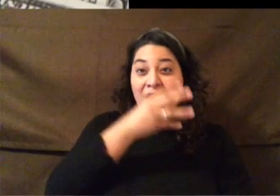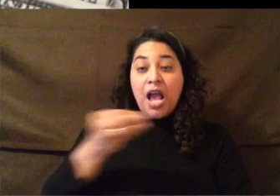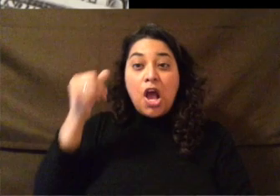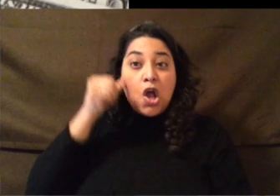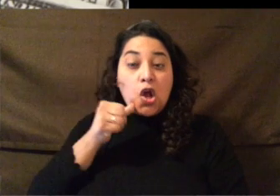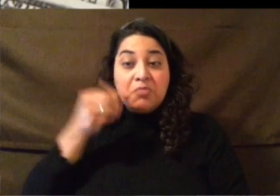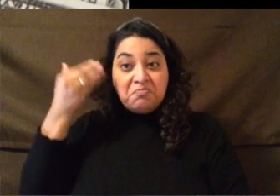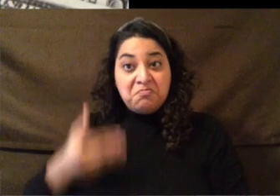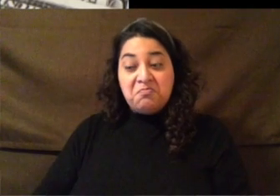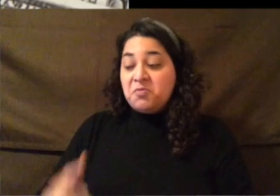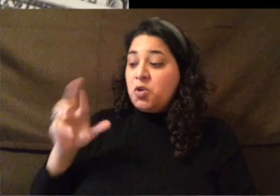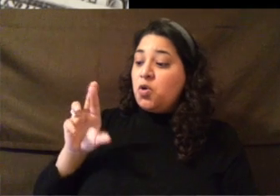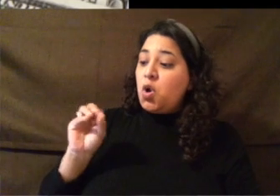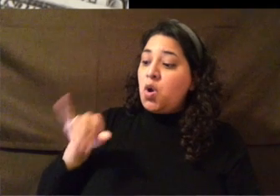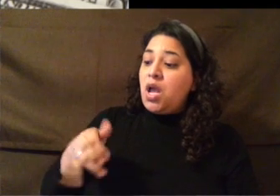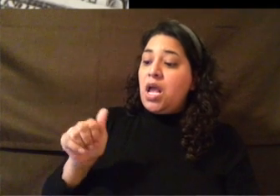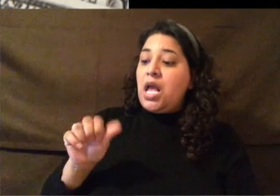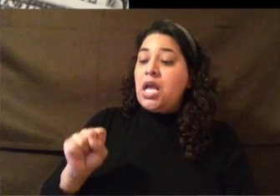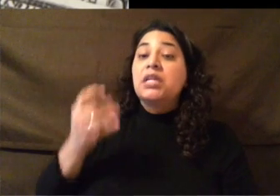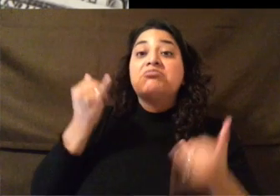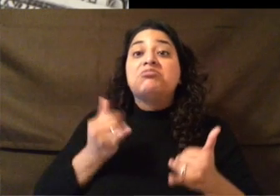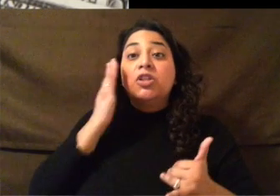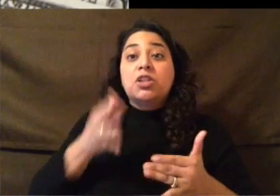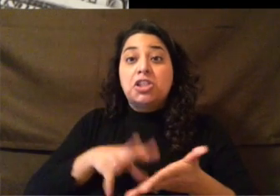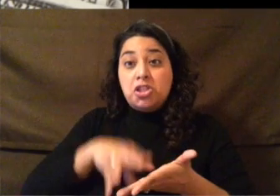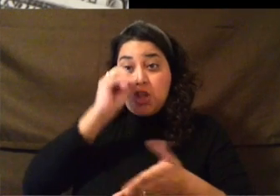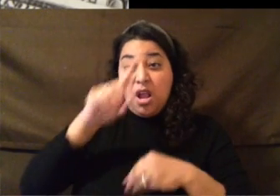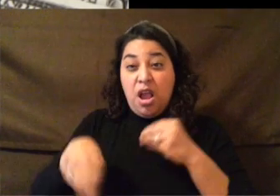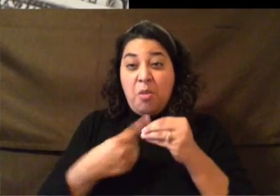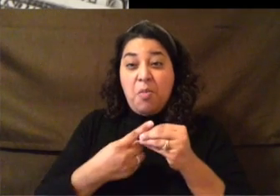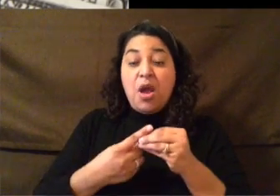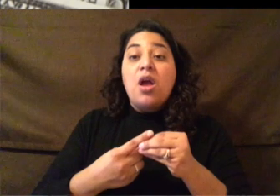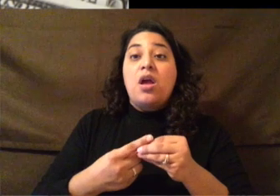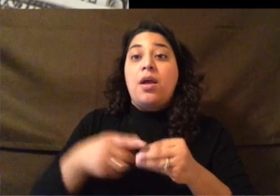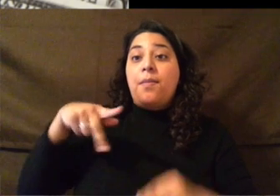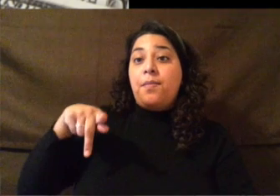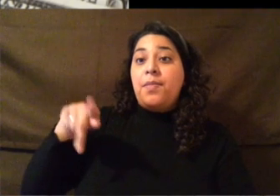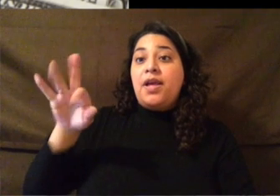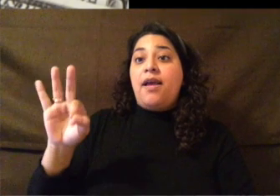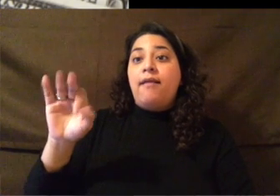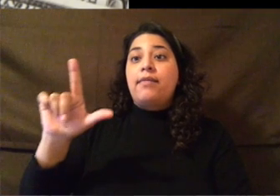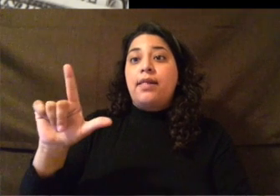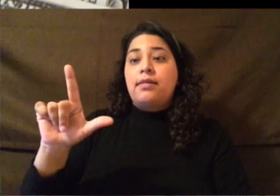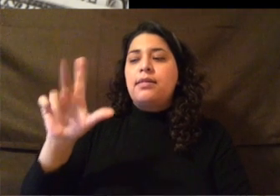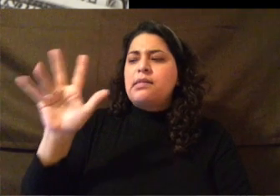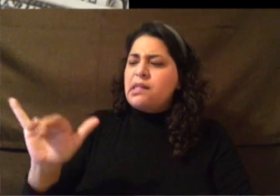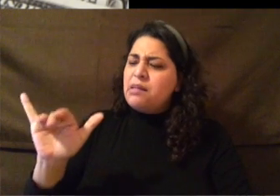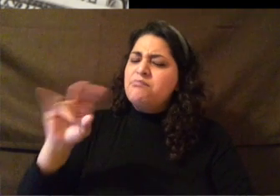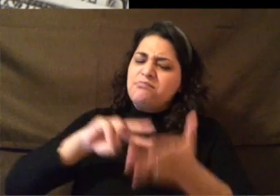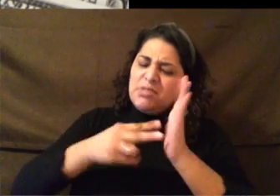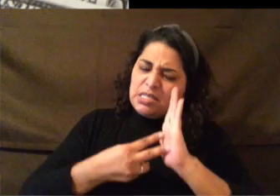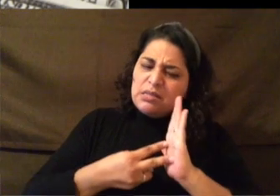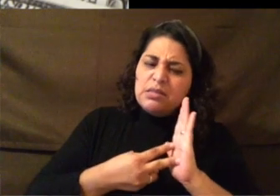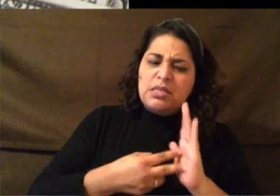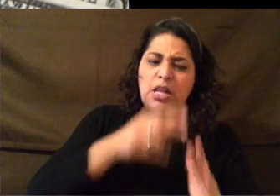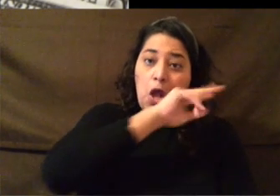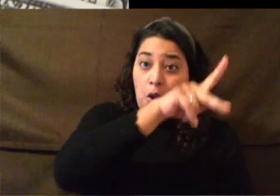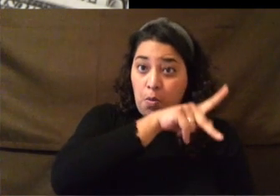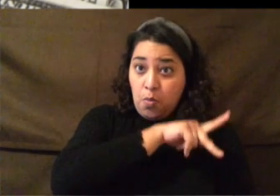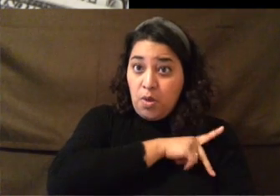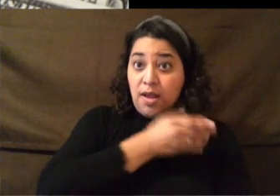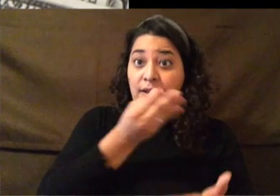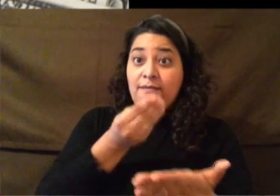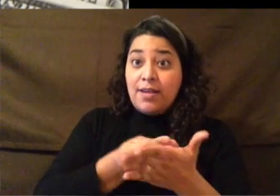Hi, boys and girls. Welcome back to another video with Miss Rojas. Today we are going to be learning about something called PFL.